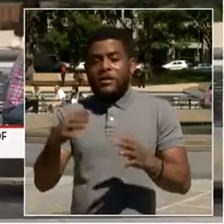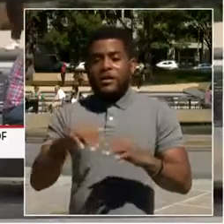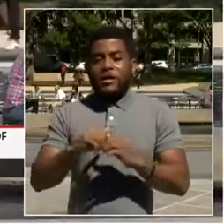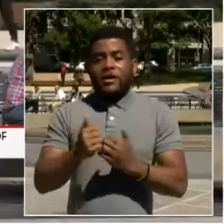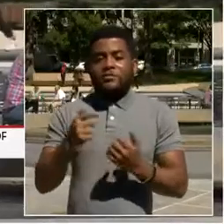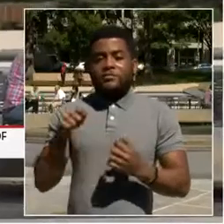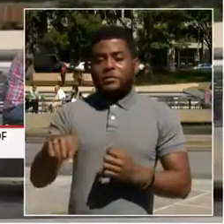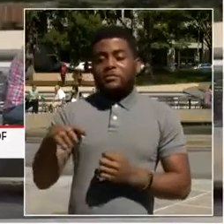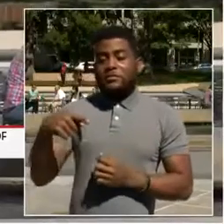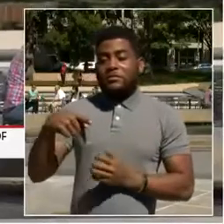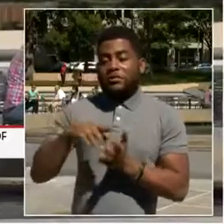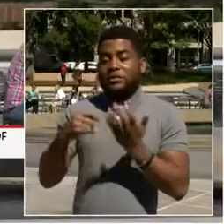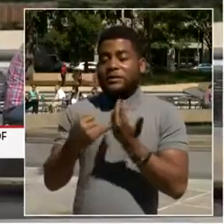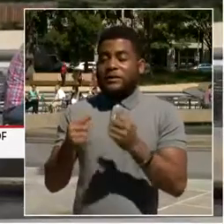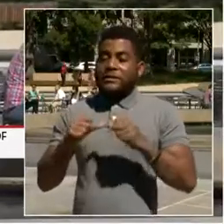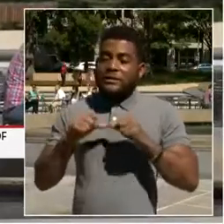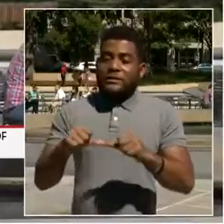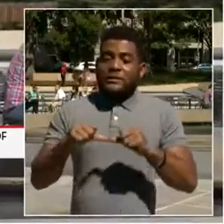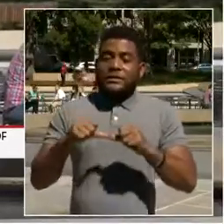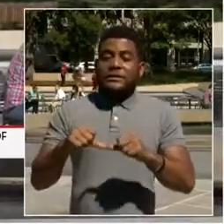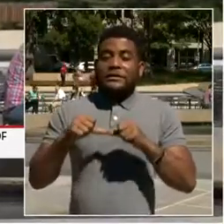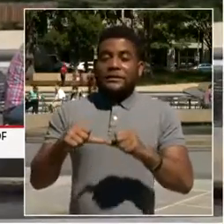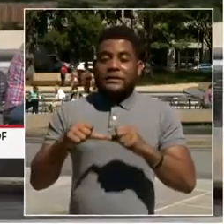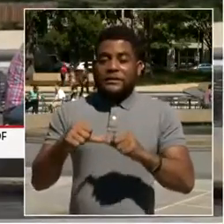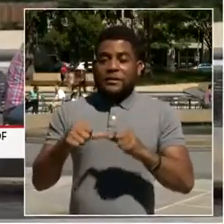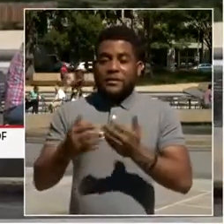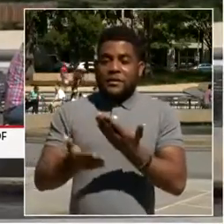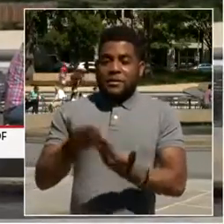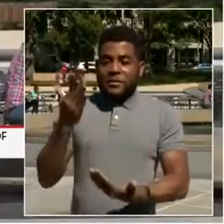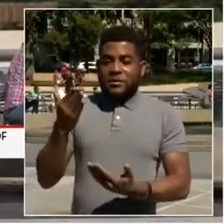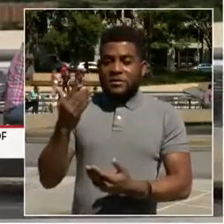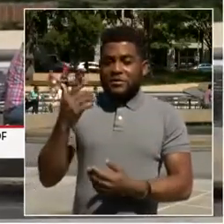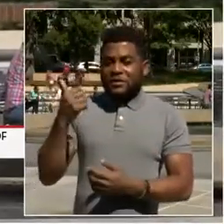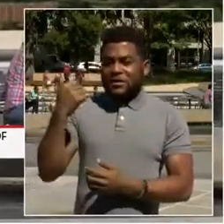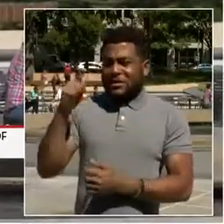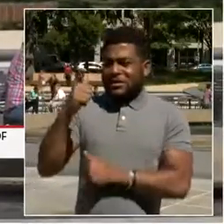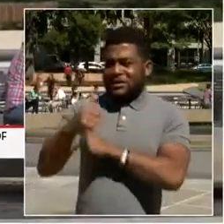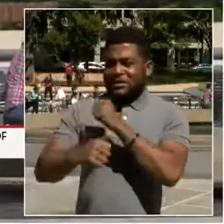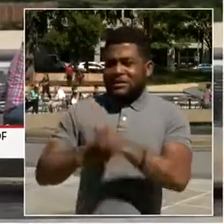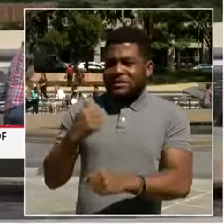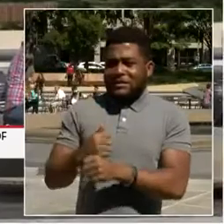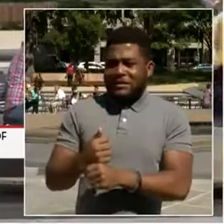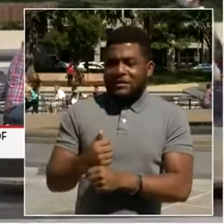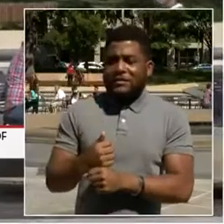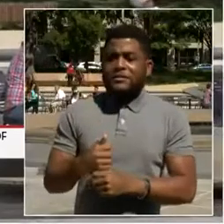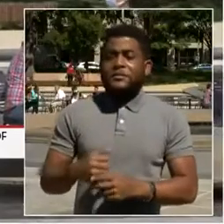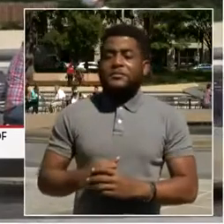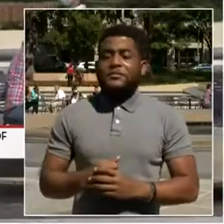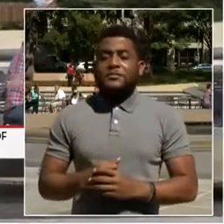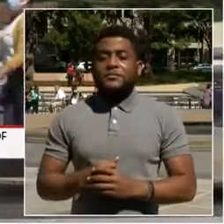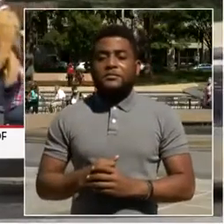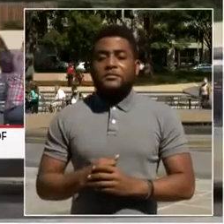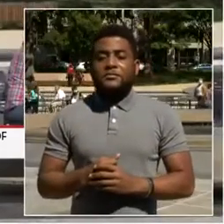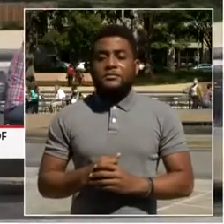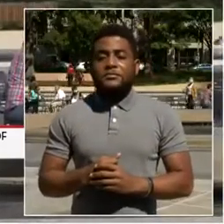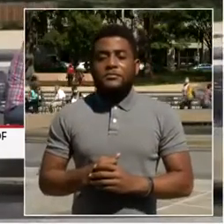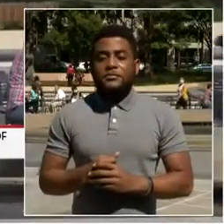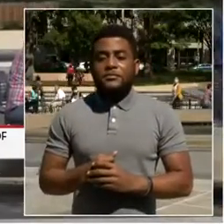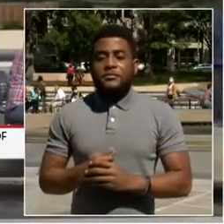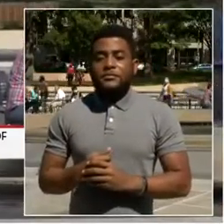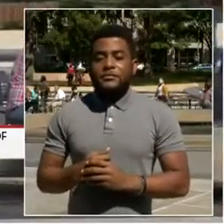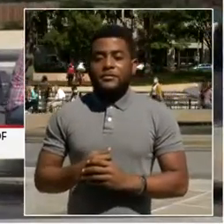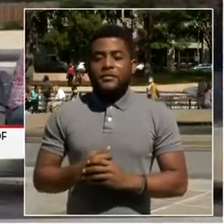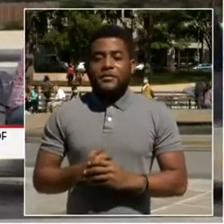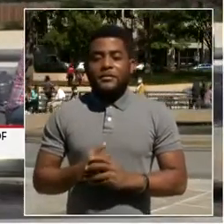has pursued for almost 10 years. And we took it on in